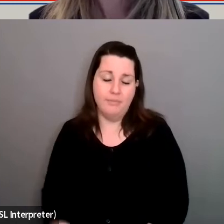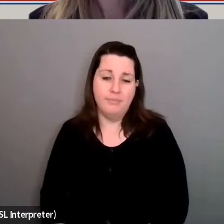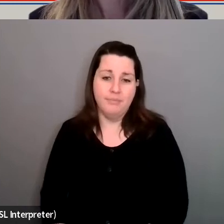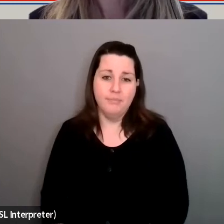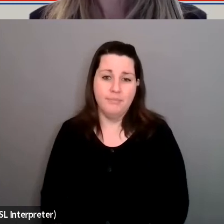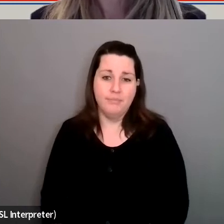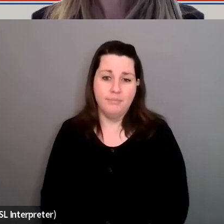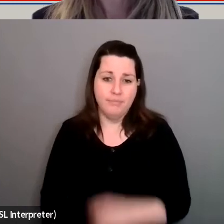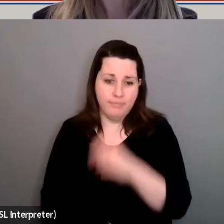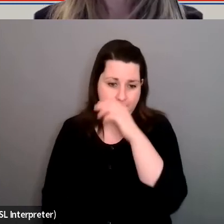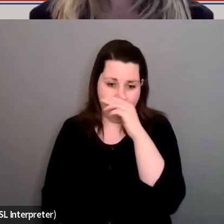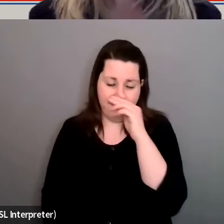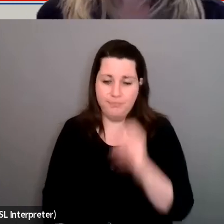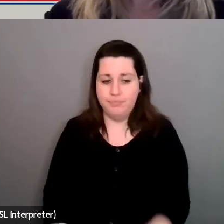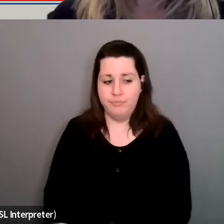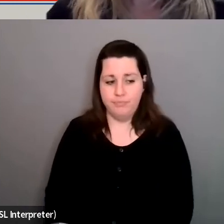Great.